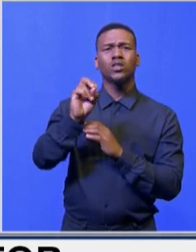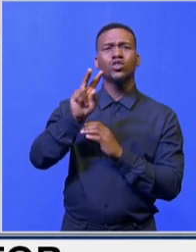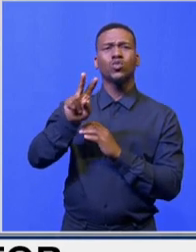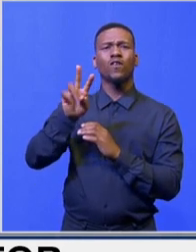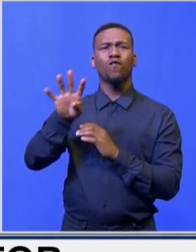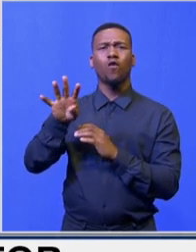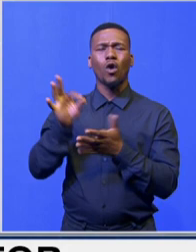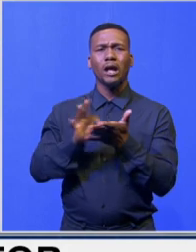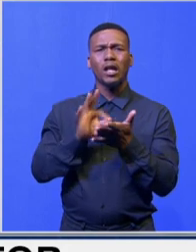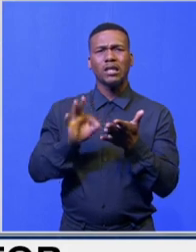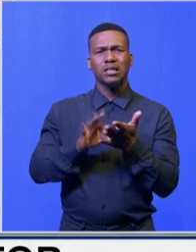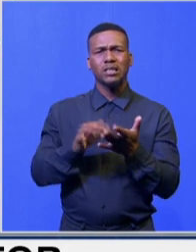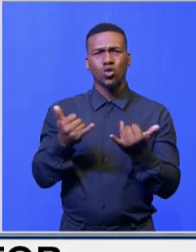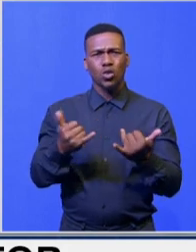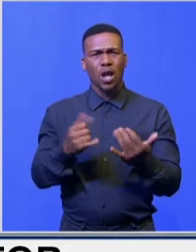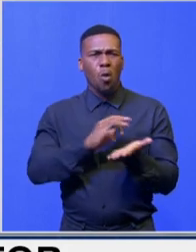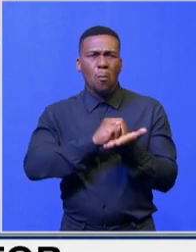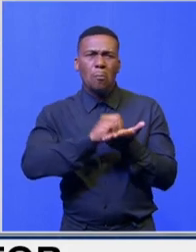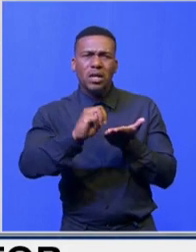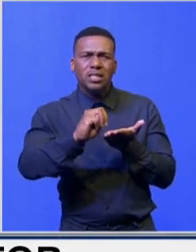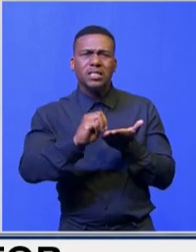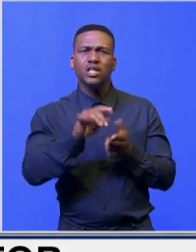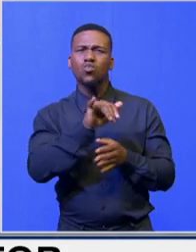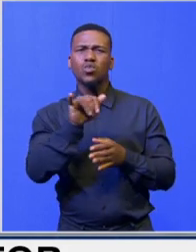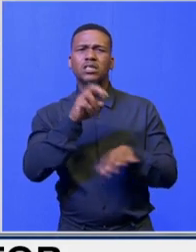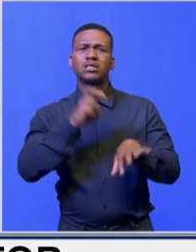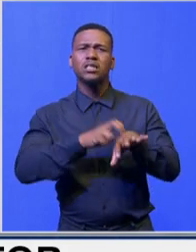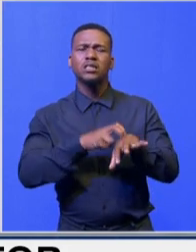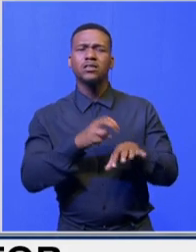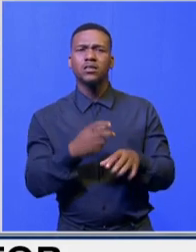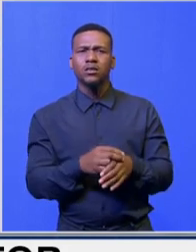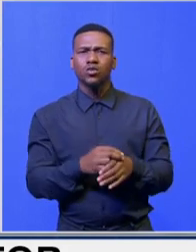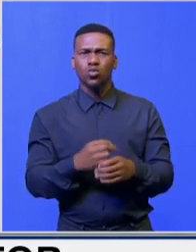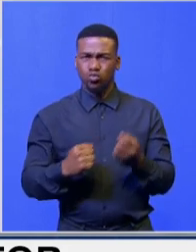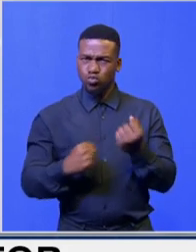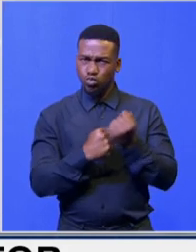What's the messaging that they need to have for them to be strengthened next year?